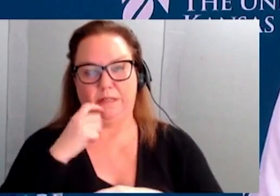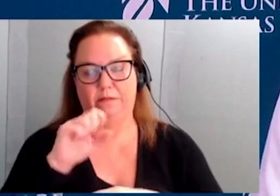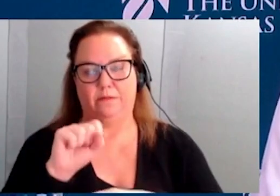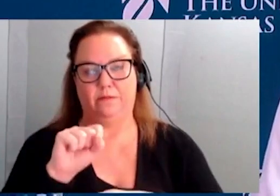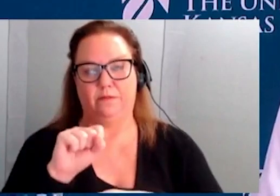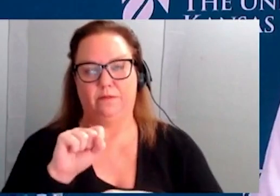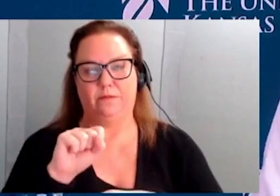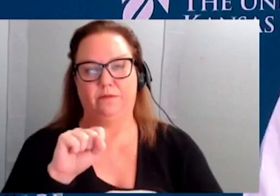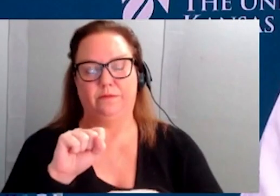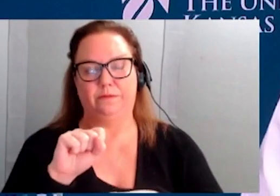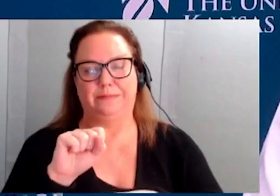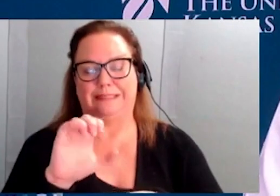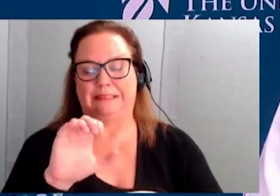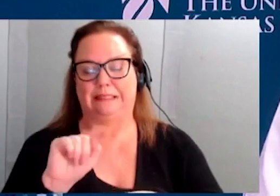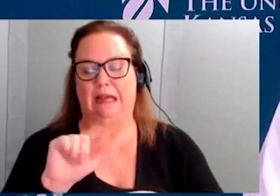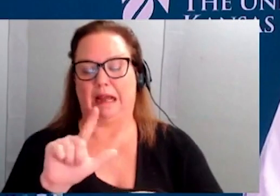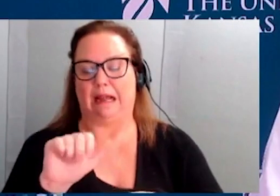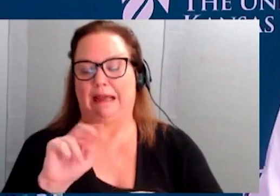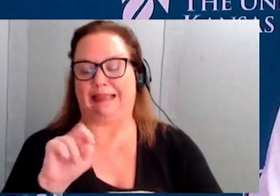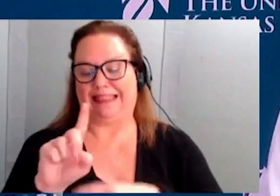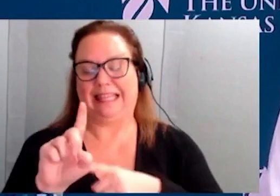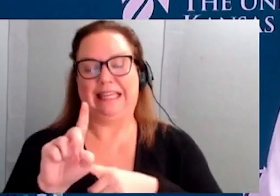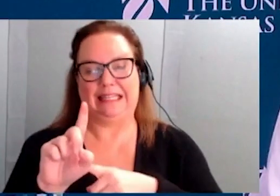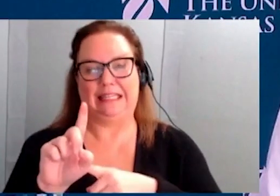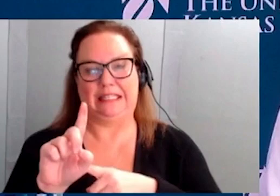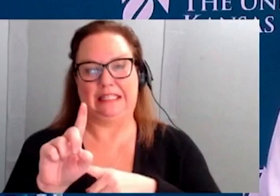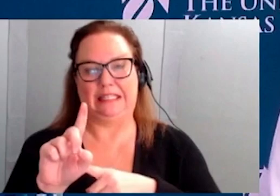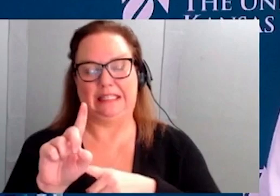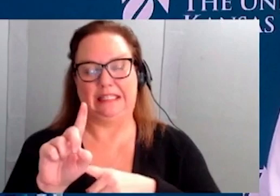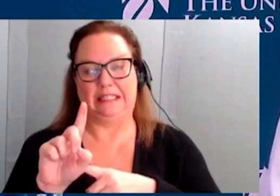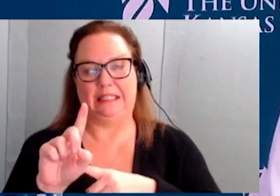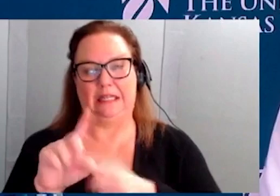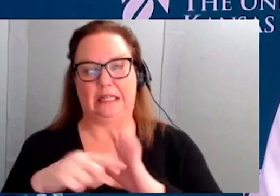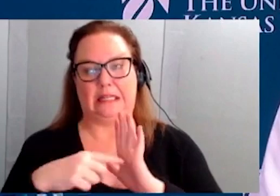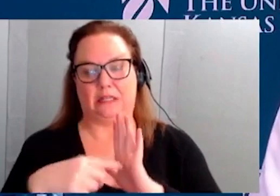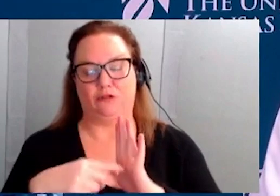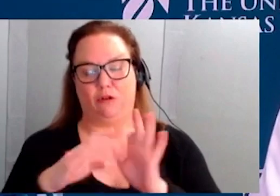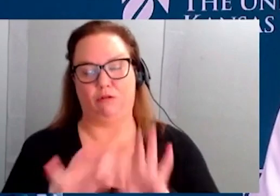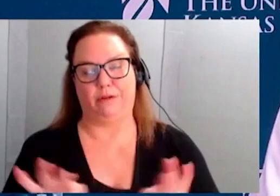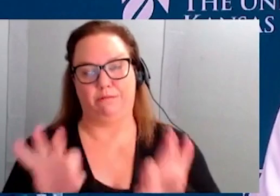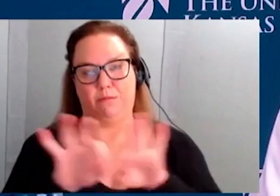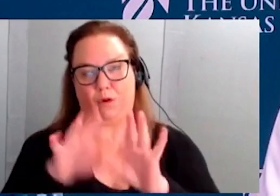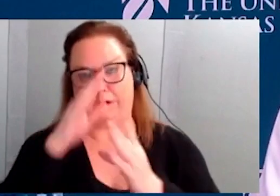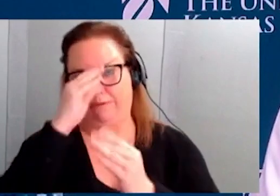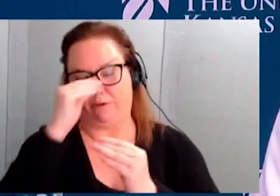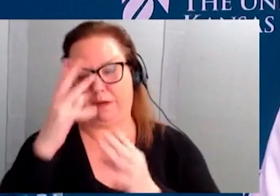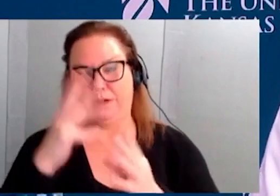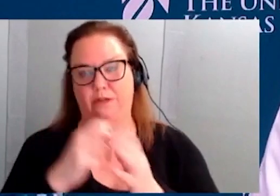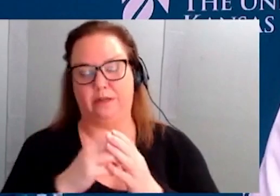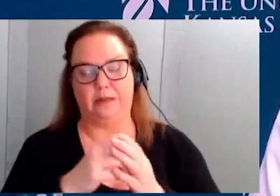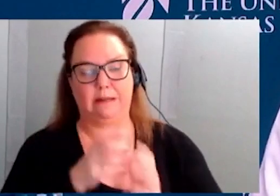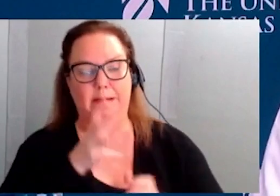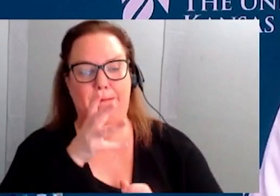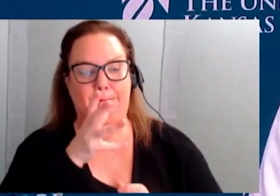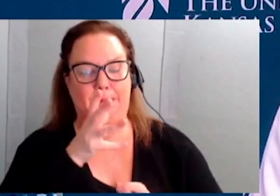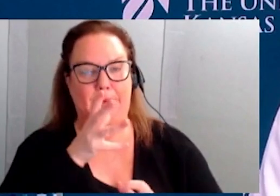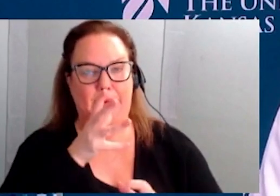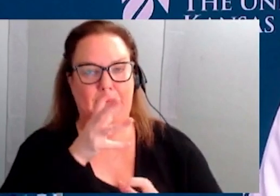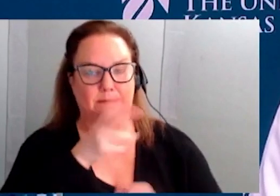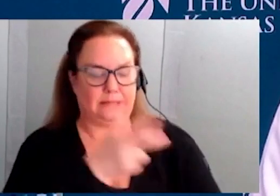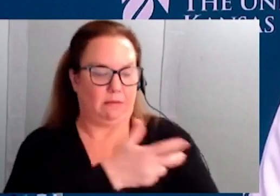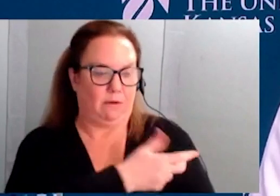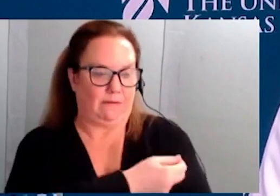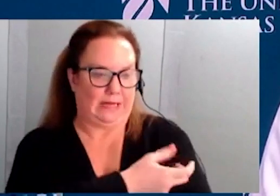that showed several important points. One, in those moms that were